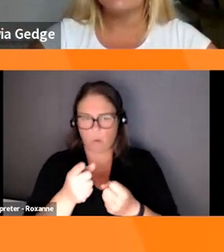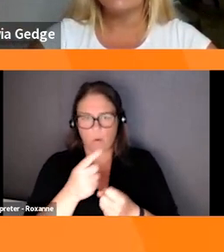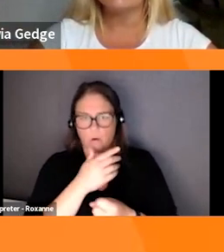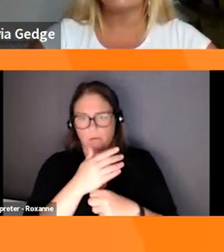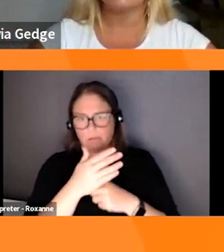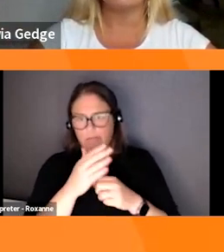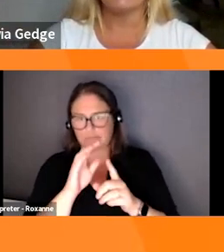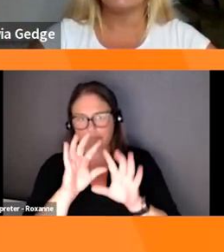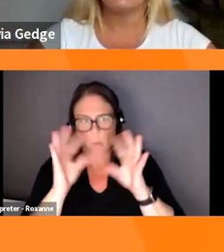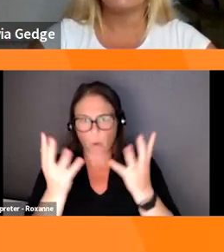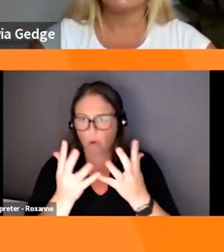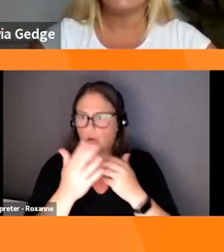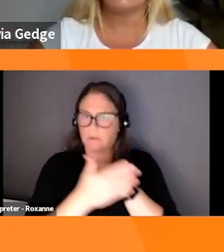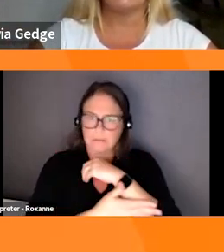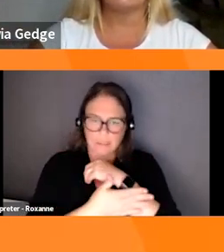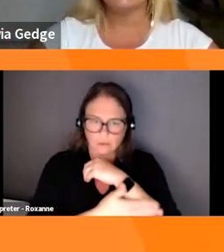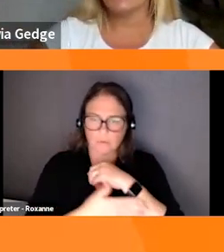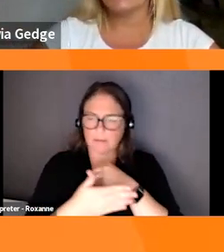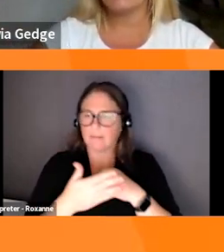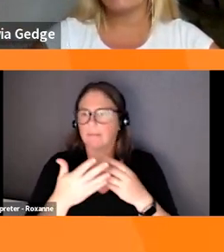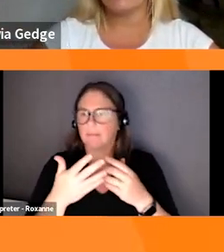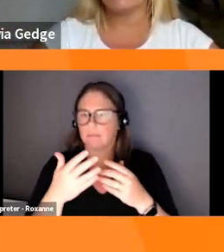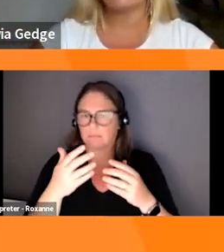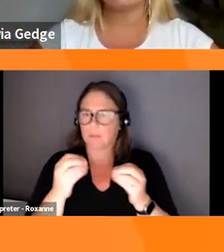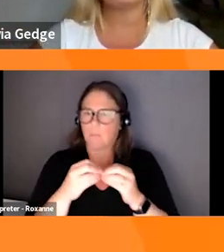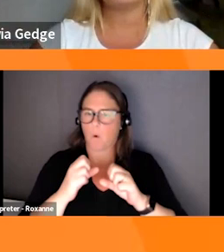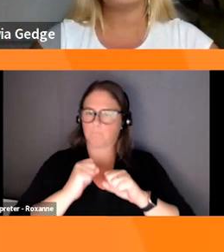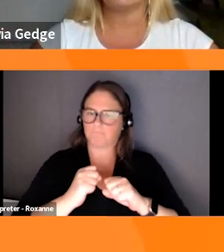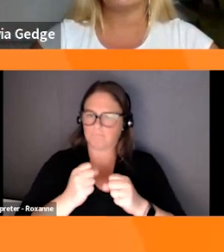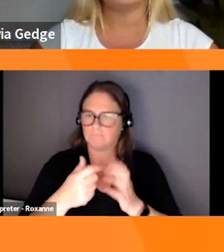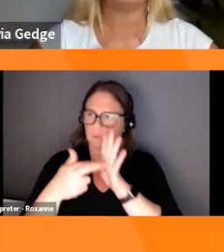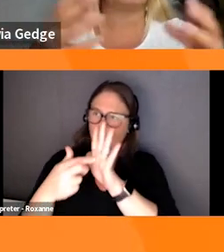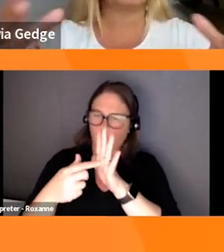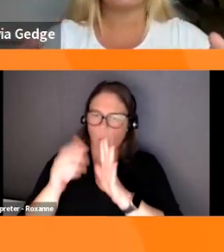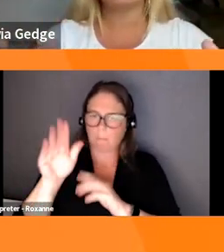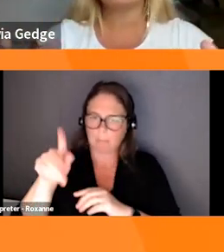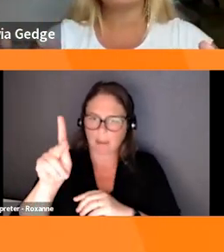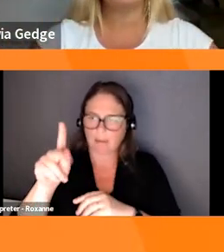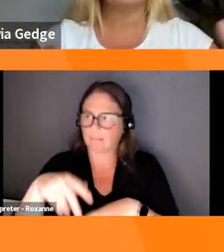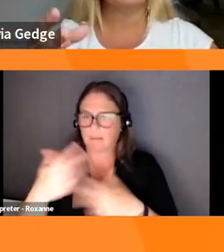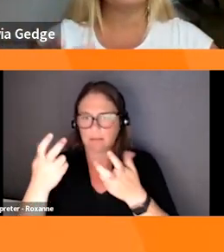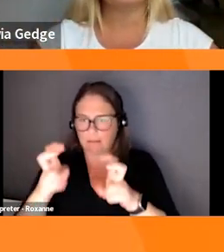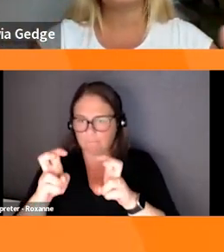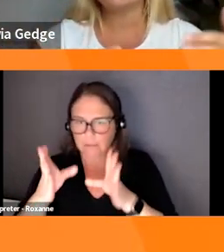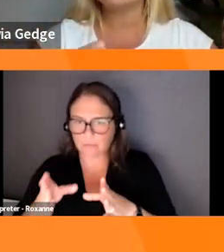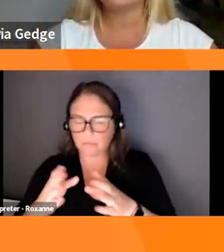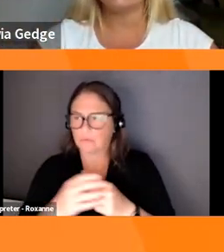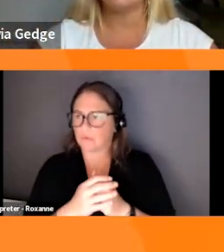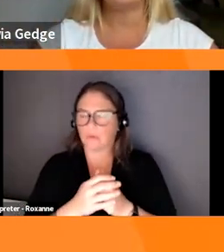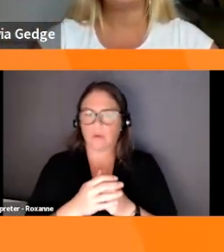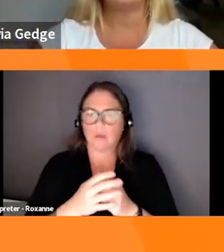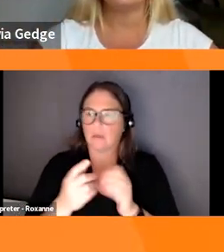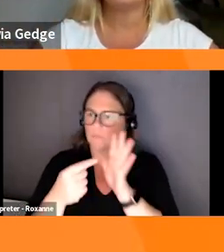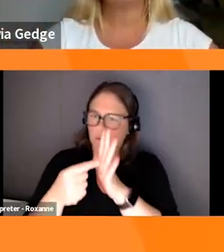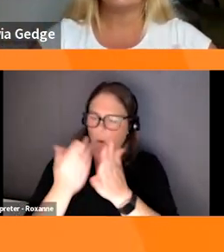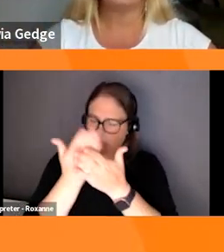the lenders, the investors, and the insurance providers. Having a carbon footprint score, basic